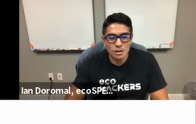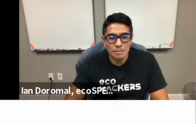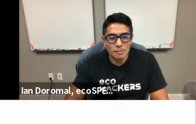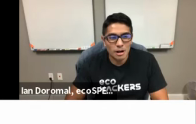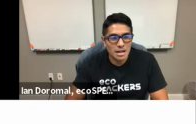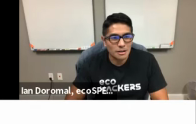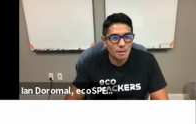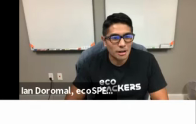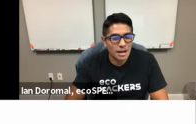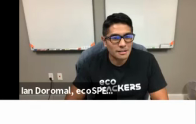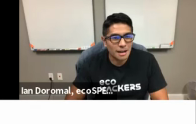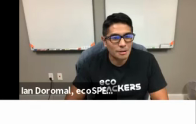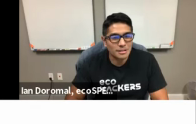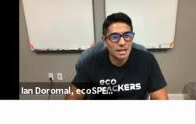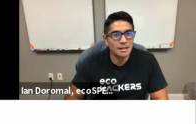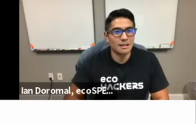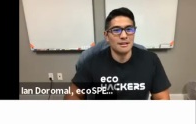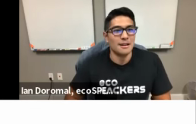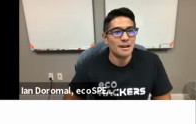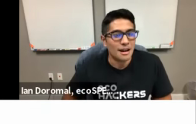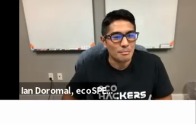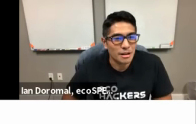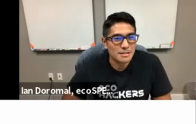but I'll just show a couple more. I know I'm running out of time. I don't want to take